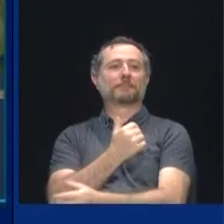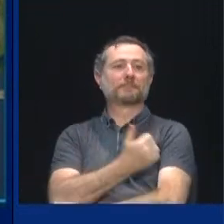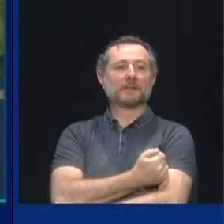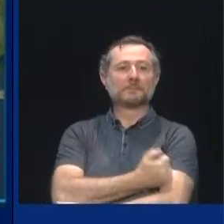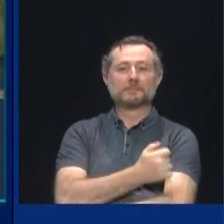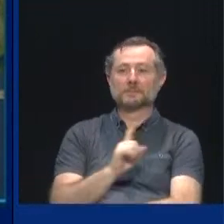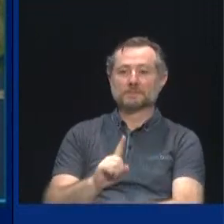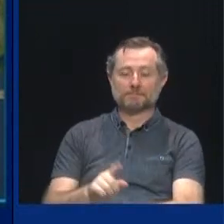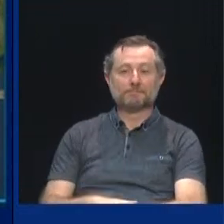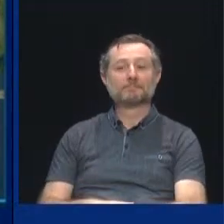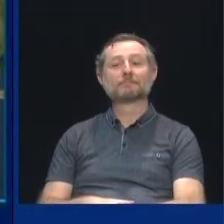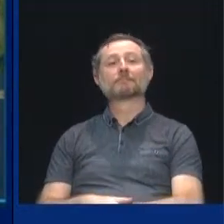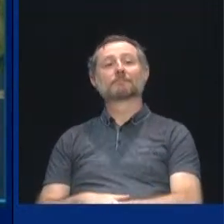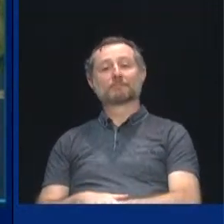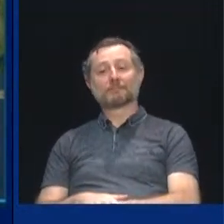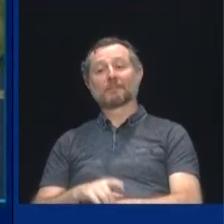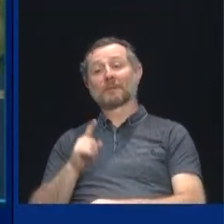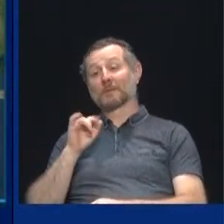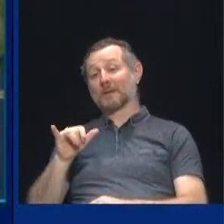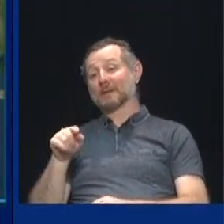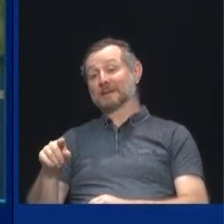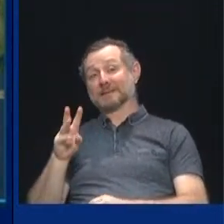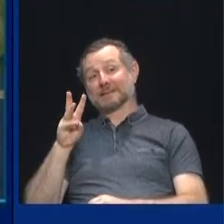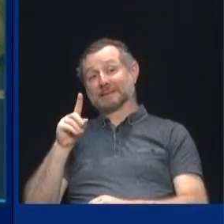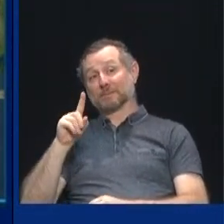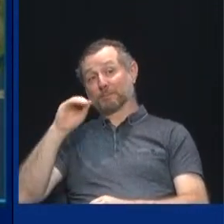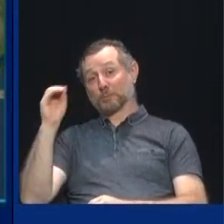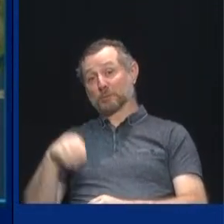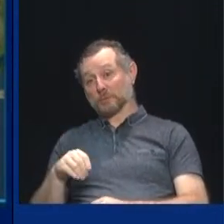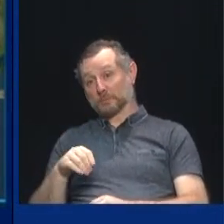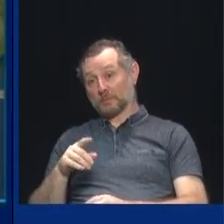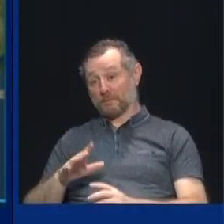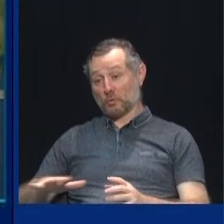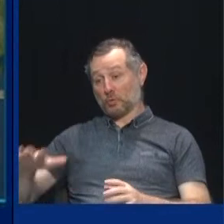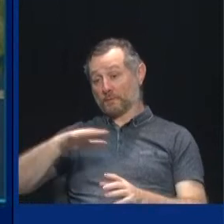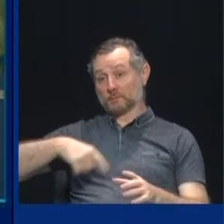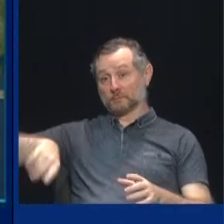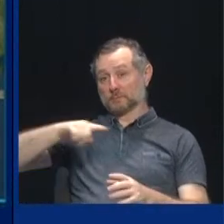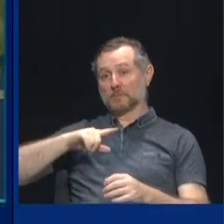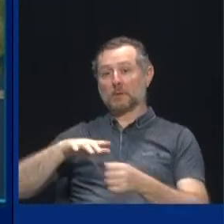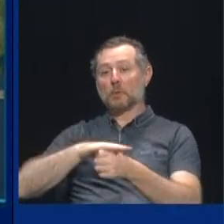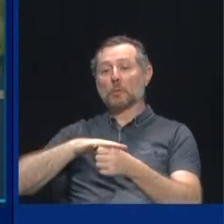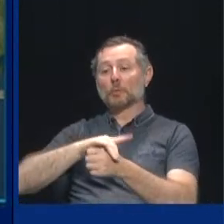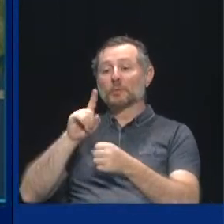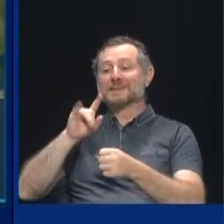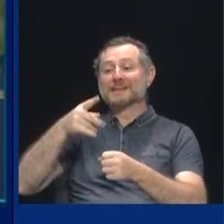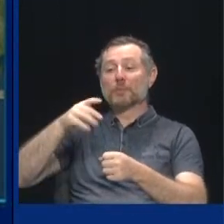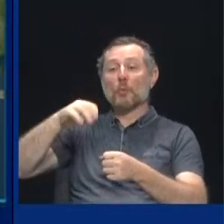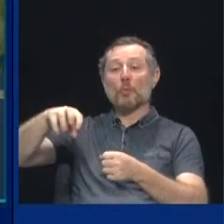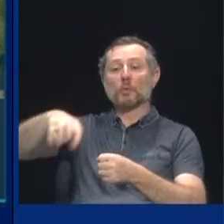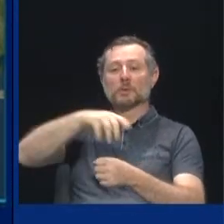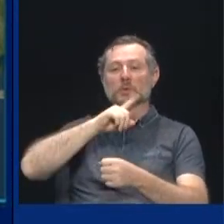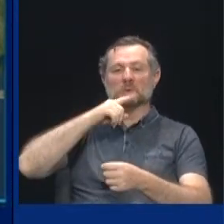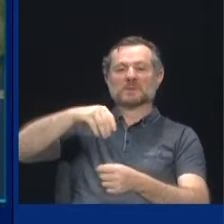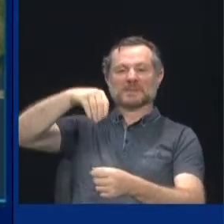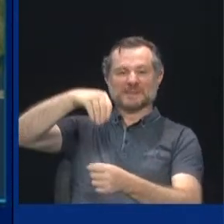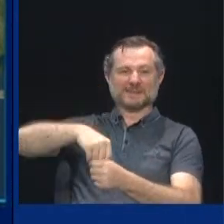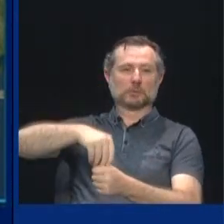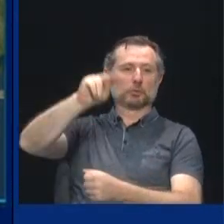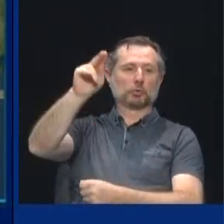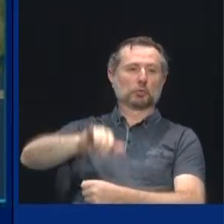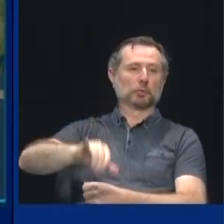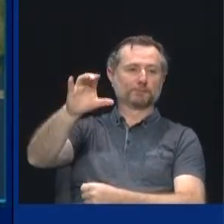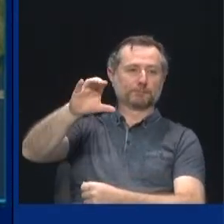And over 61% of those zip codes in the state are in New York City, which is